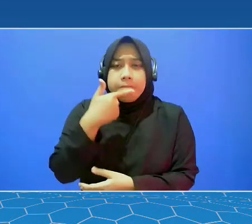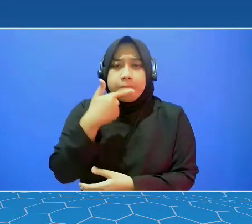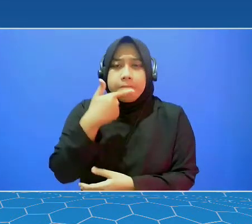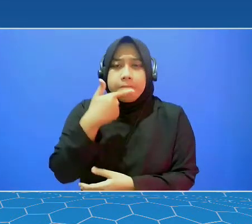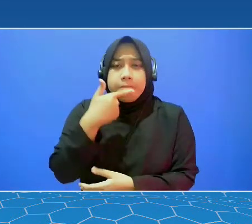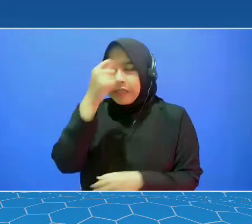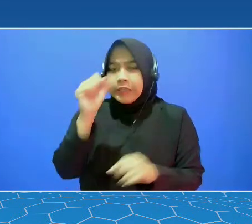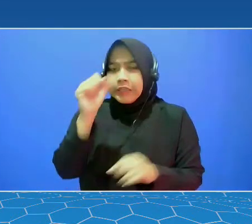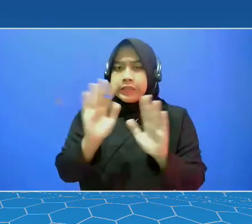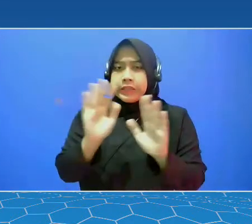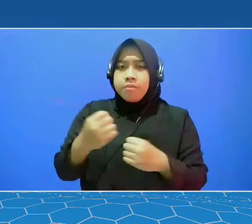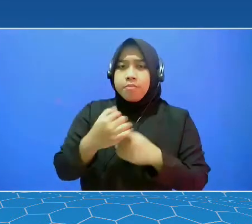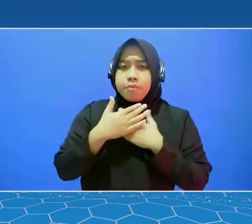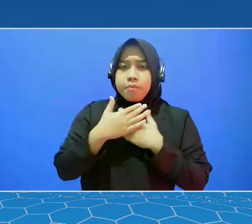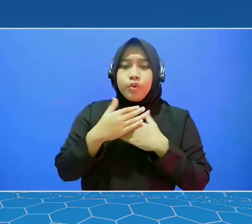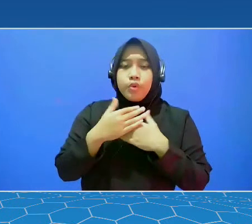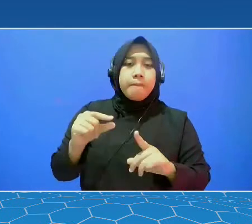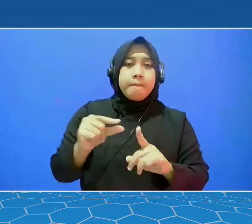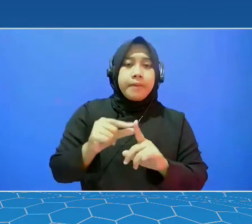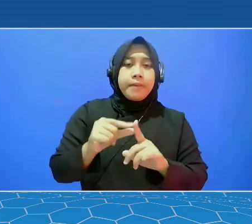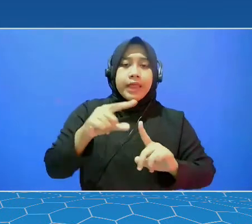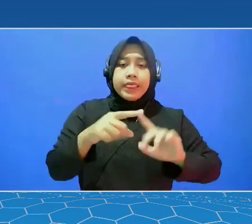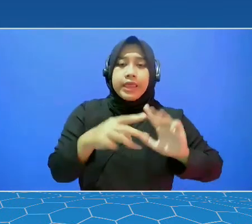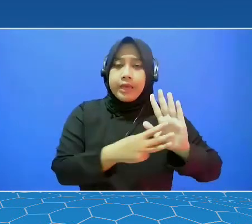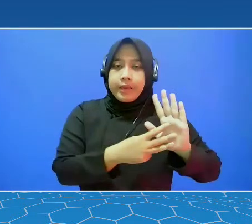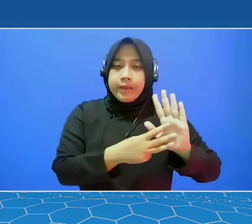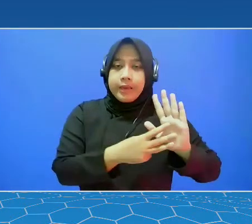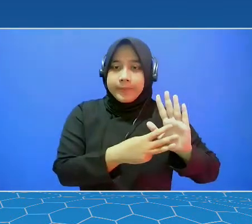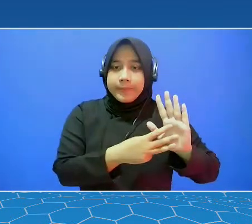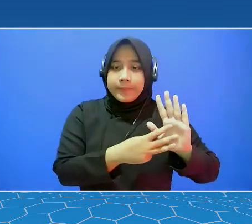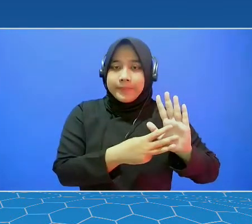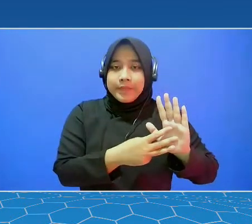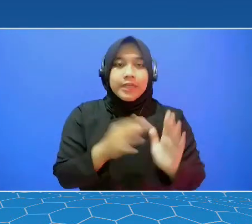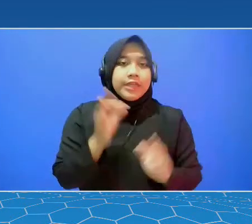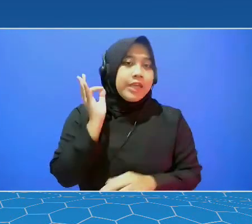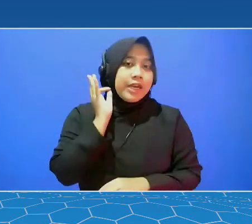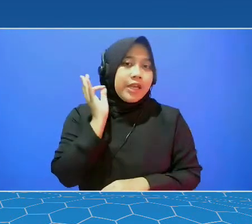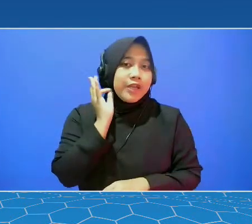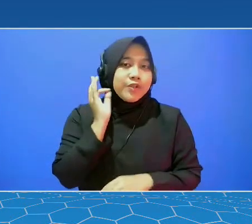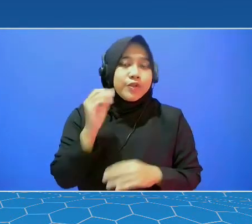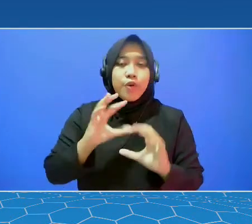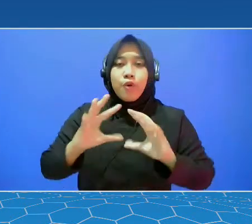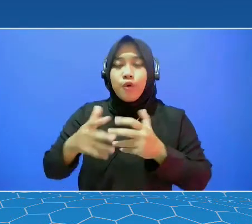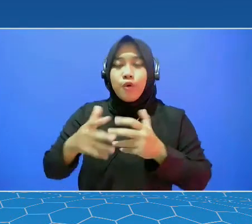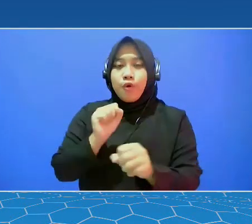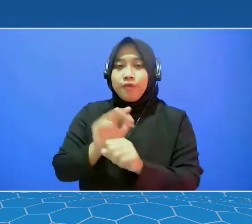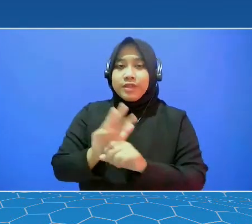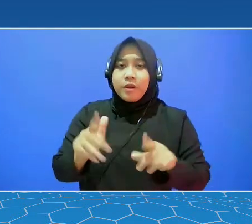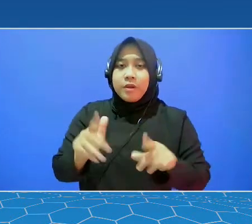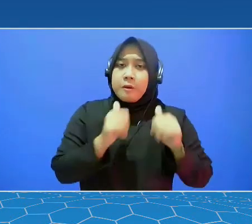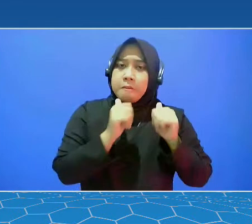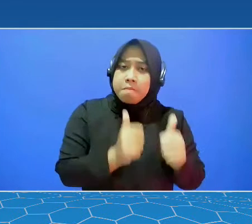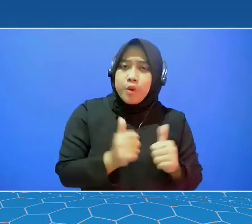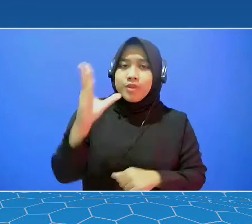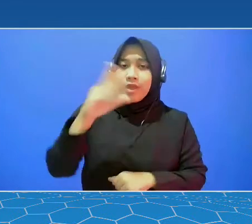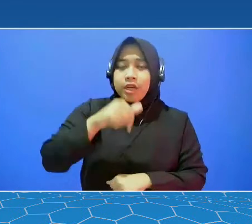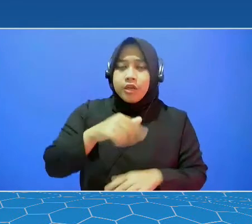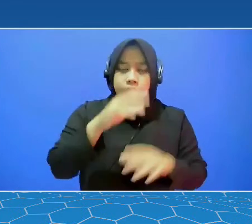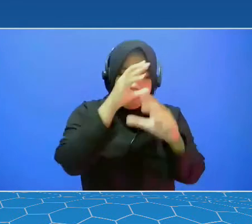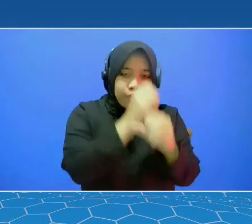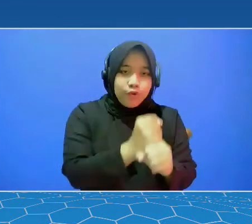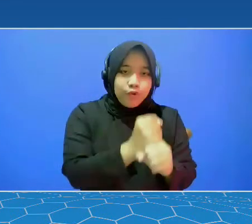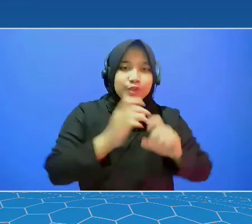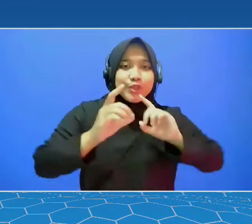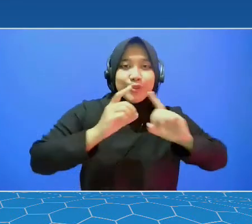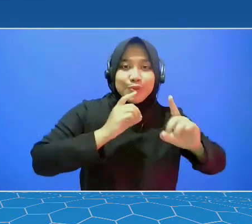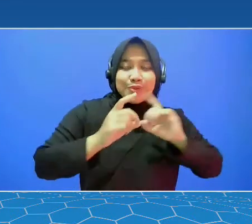to actually risk in the pandemic. So I think it's great that today we're having a focus on that. And